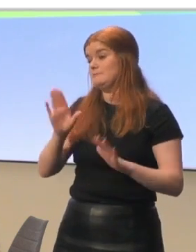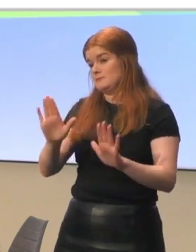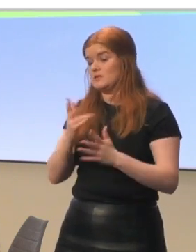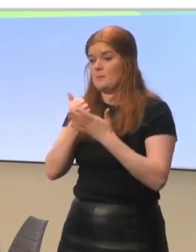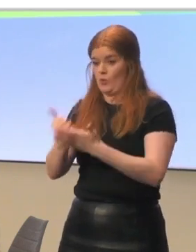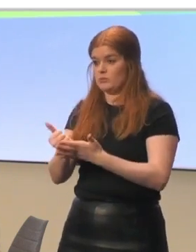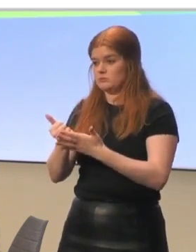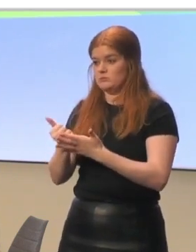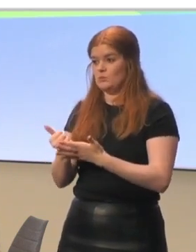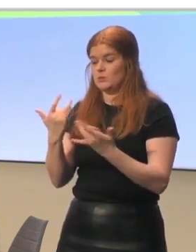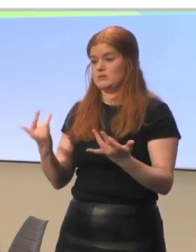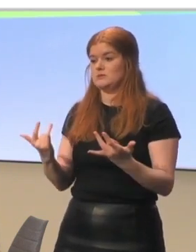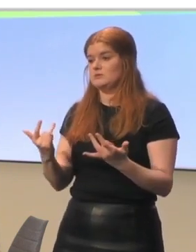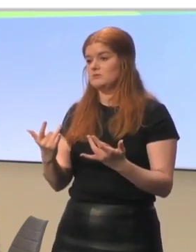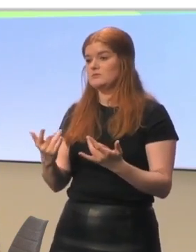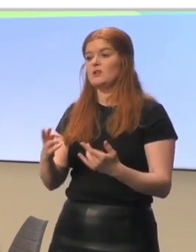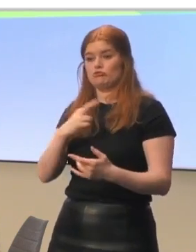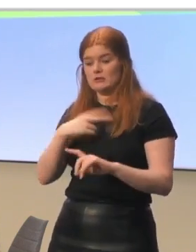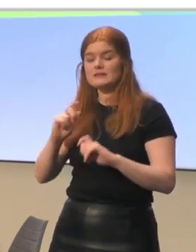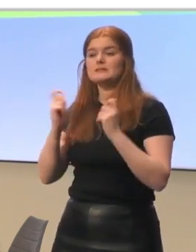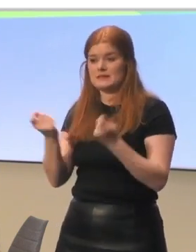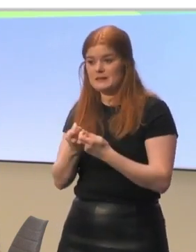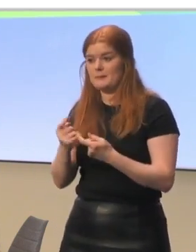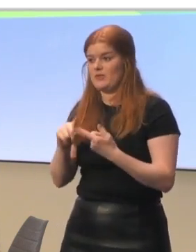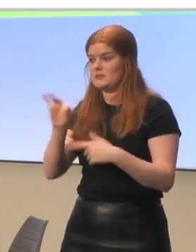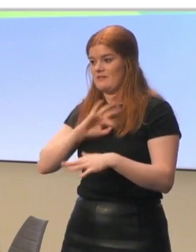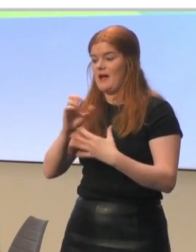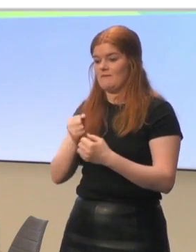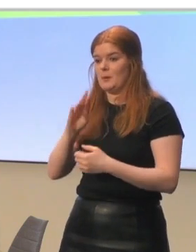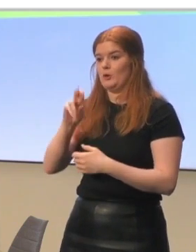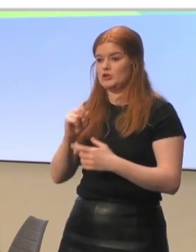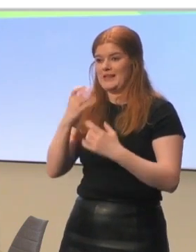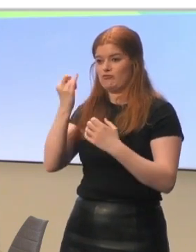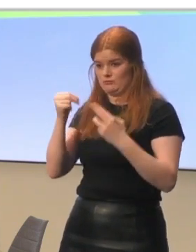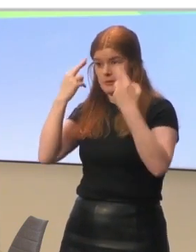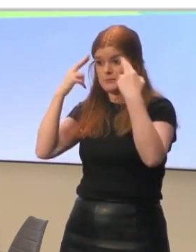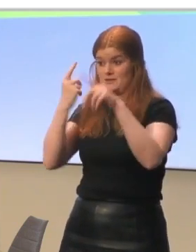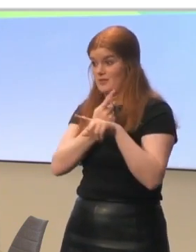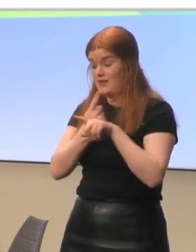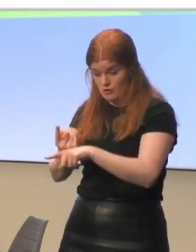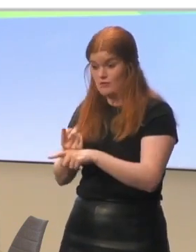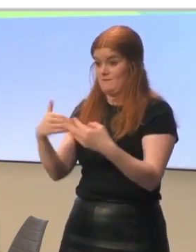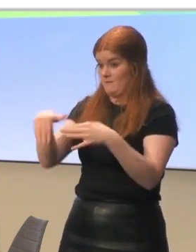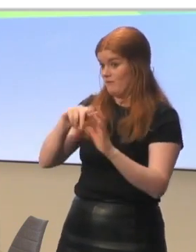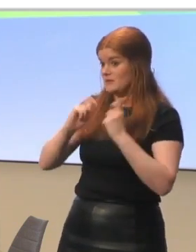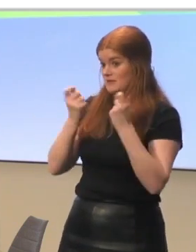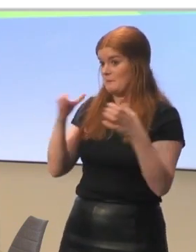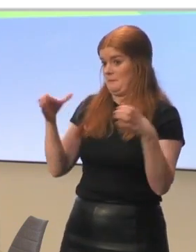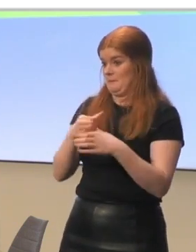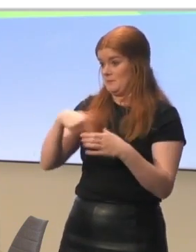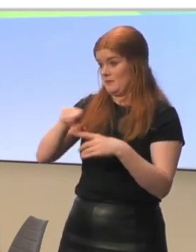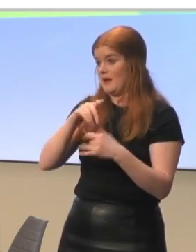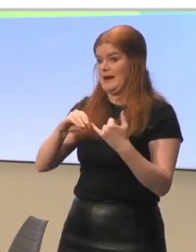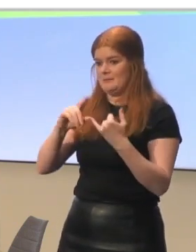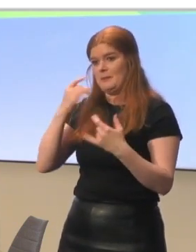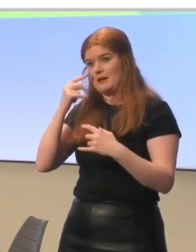support greatly that the REALT team, and actually having the bus éireann representative on that team, and also we're